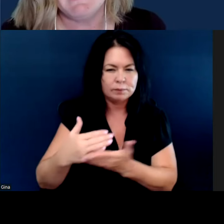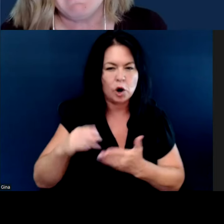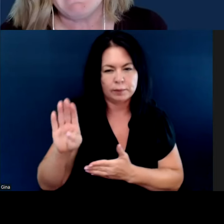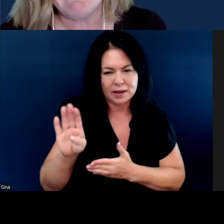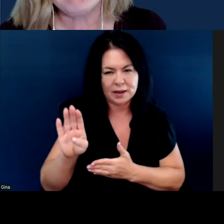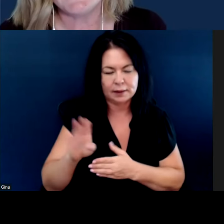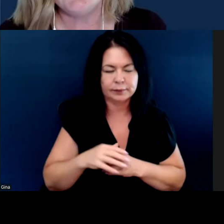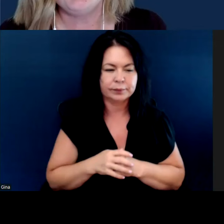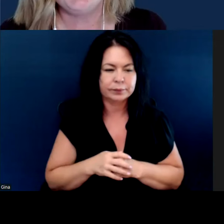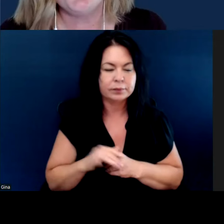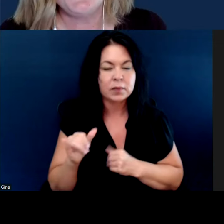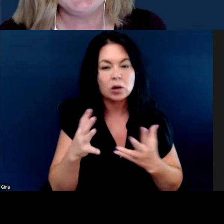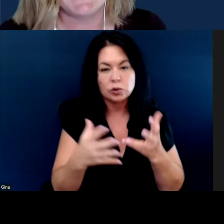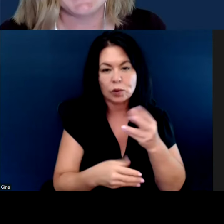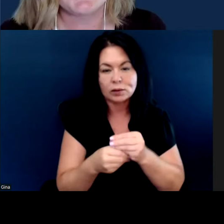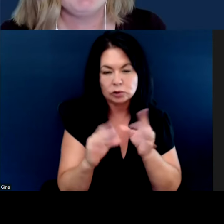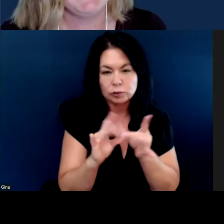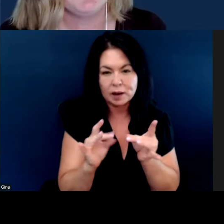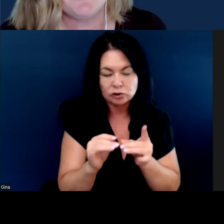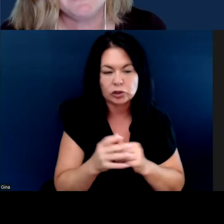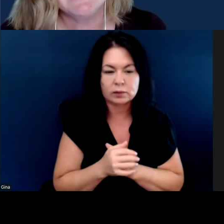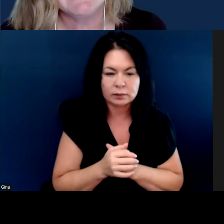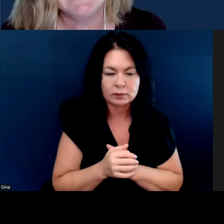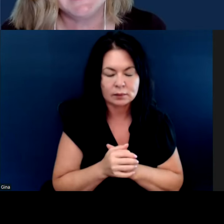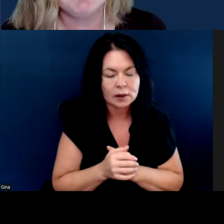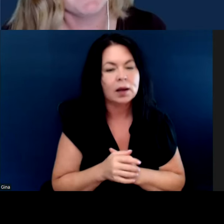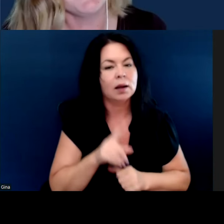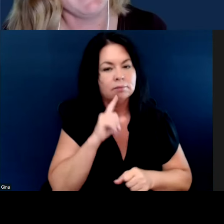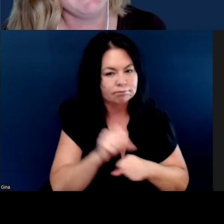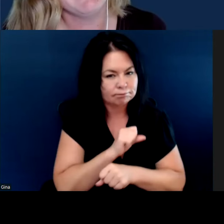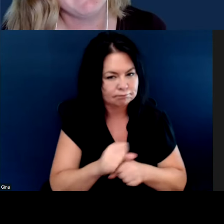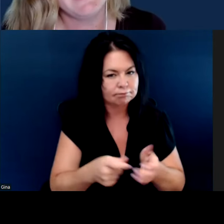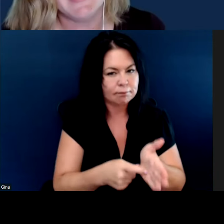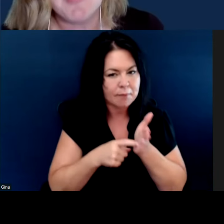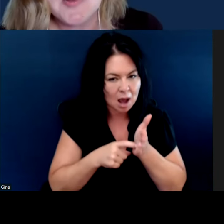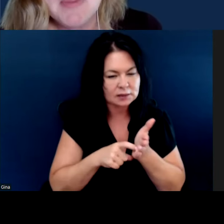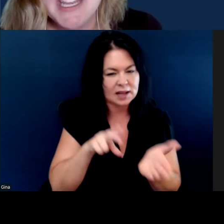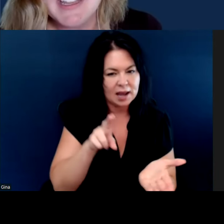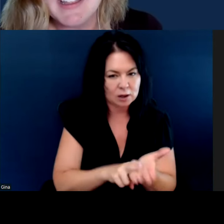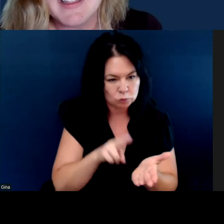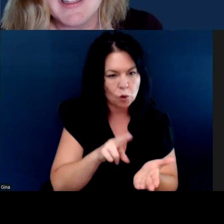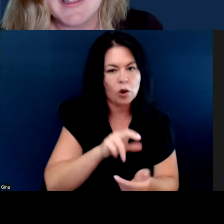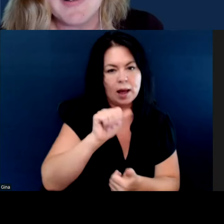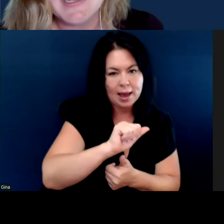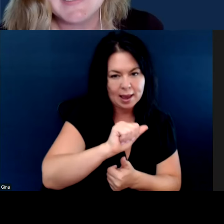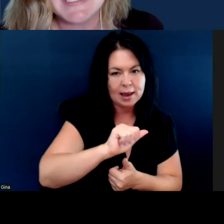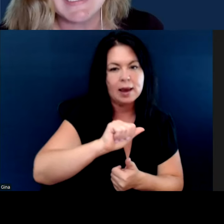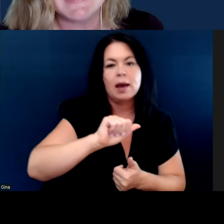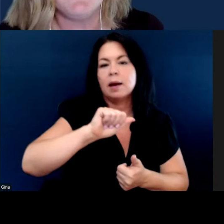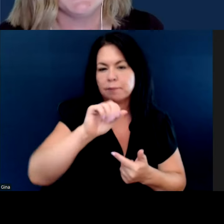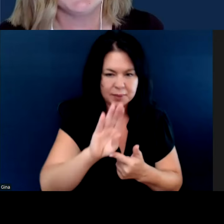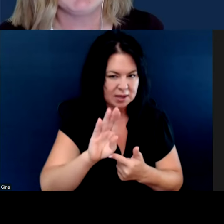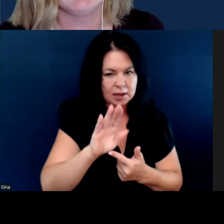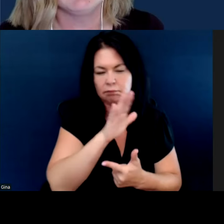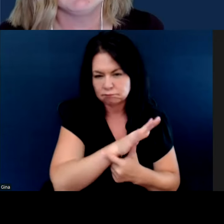slide, you do need to actually be enrolled in Part A and Part B, right, to get